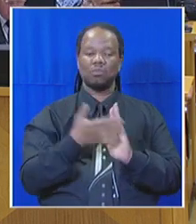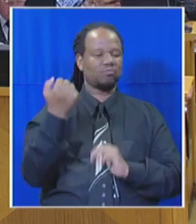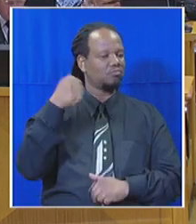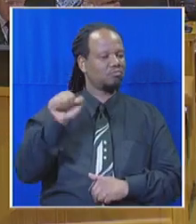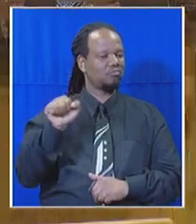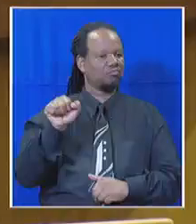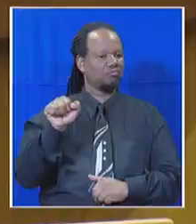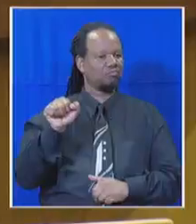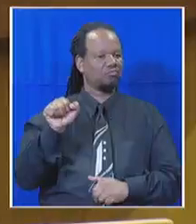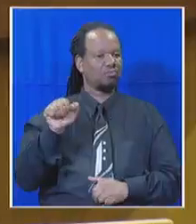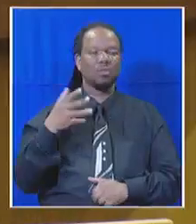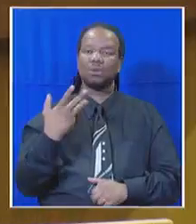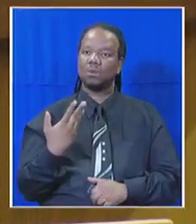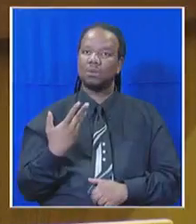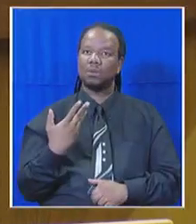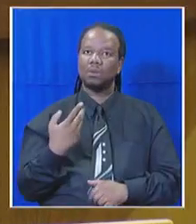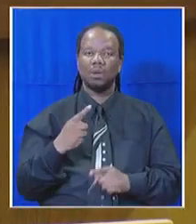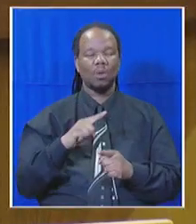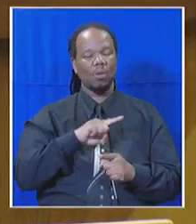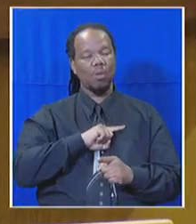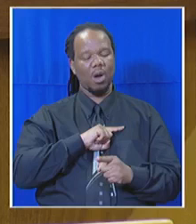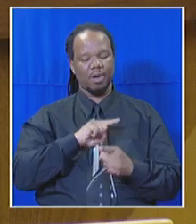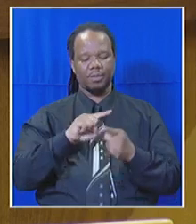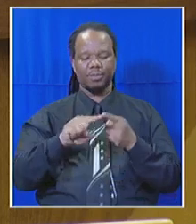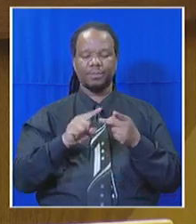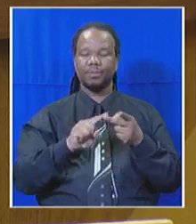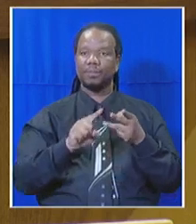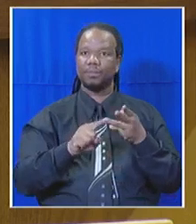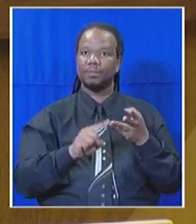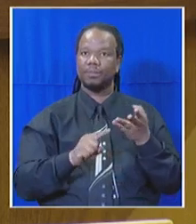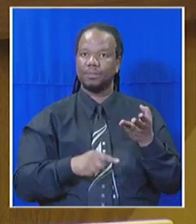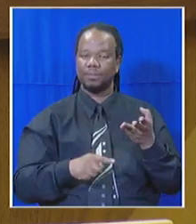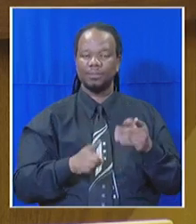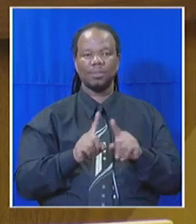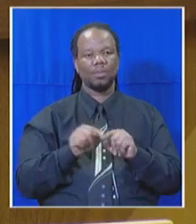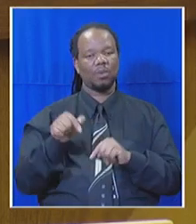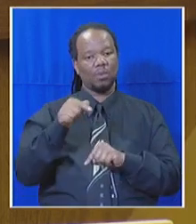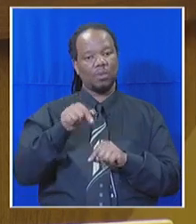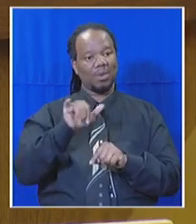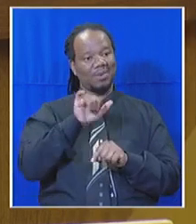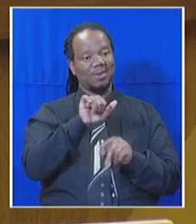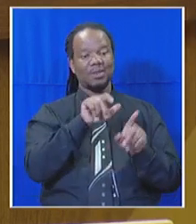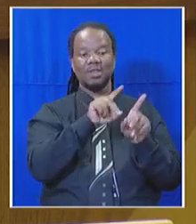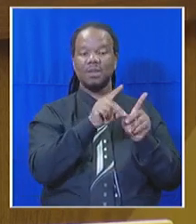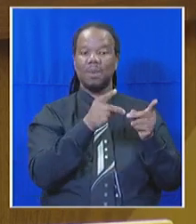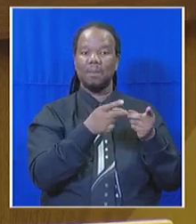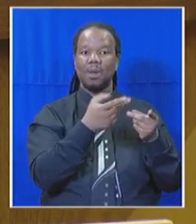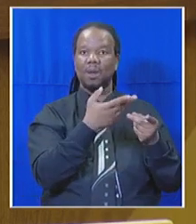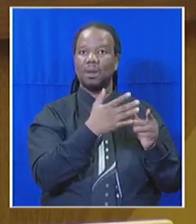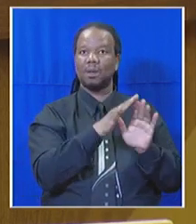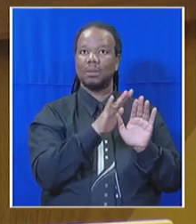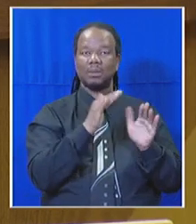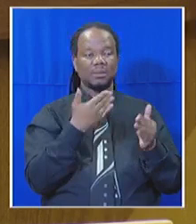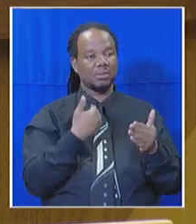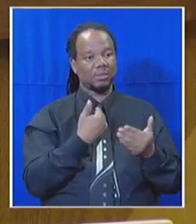recommendation. These are the following reasons. We believe that this department still has no clear